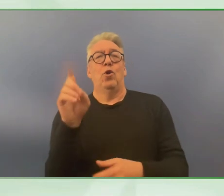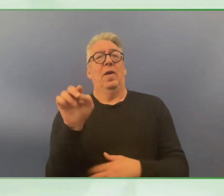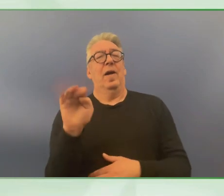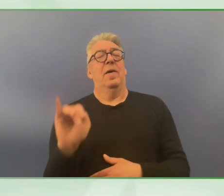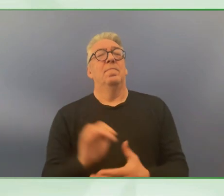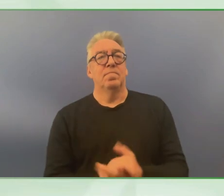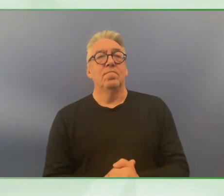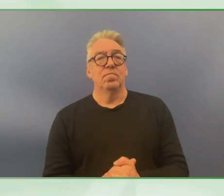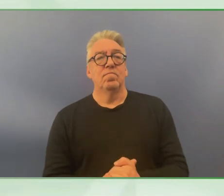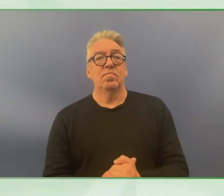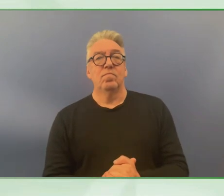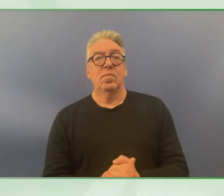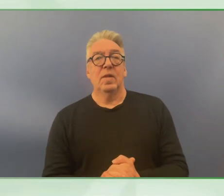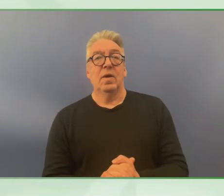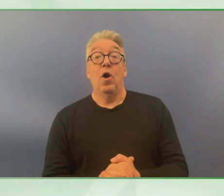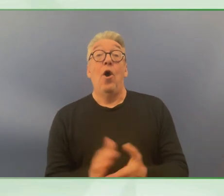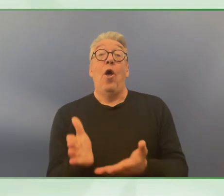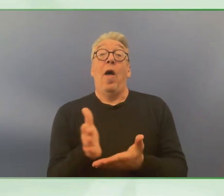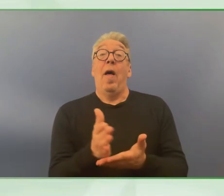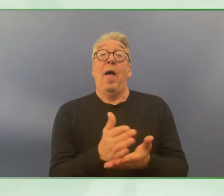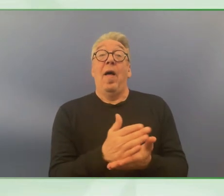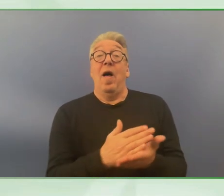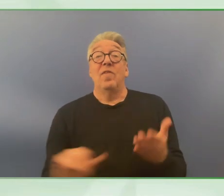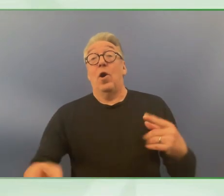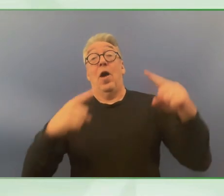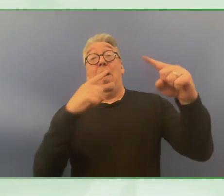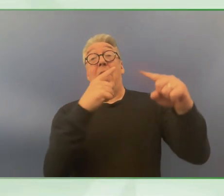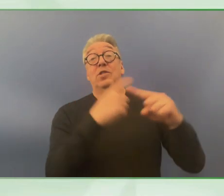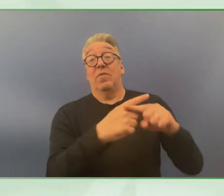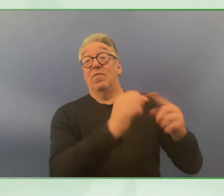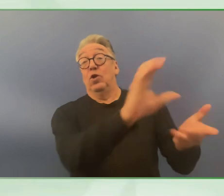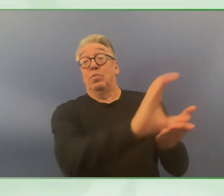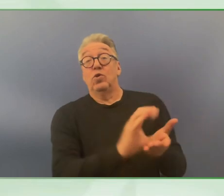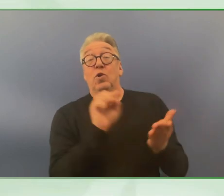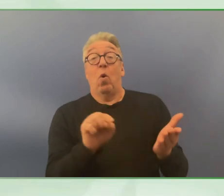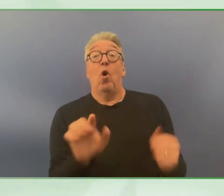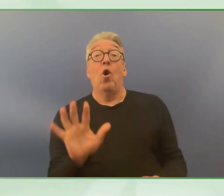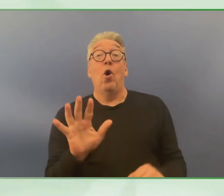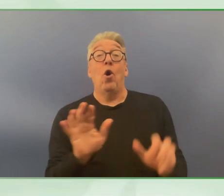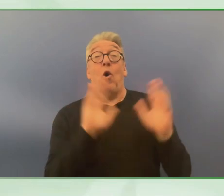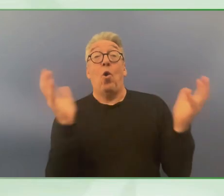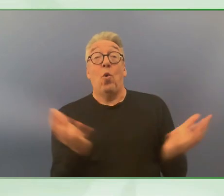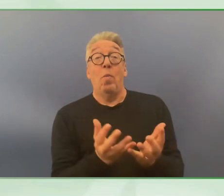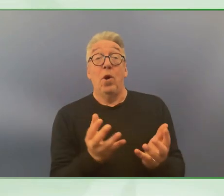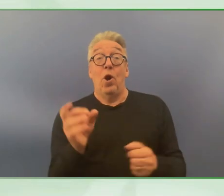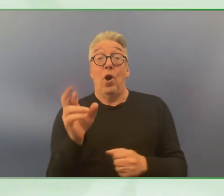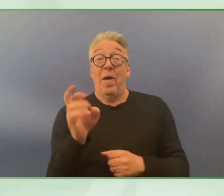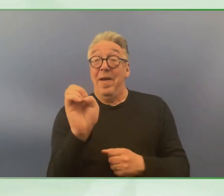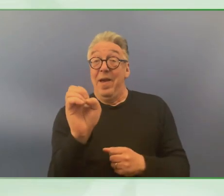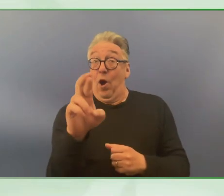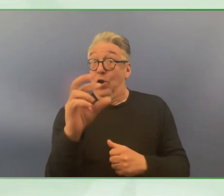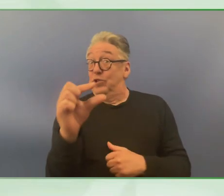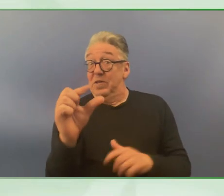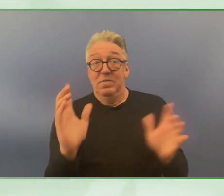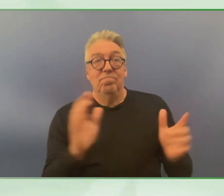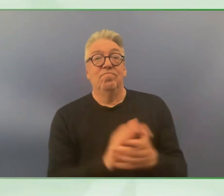are executive sponsors for all our 5 global ERGs, and the other half sits in what we call